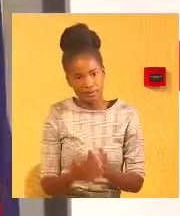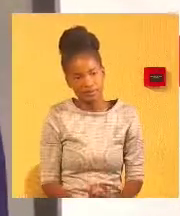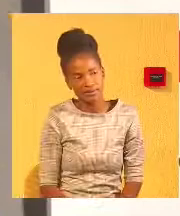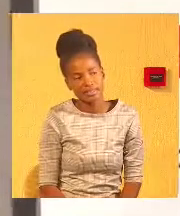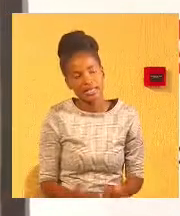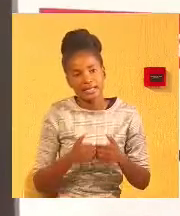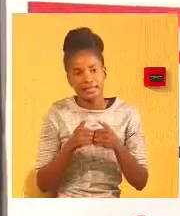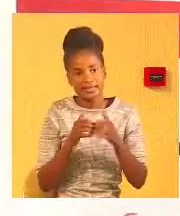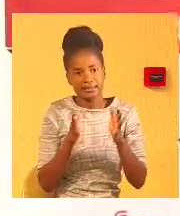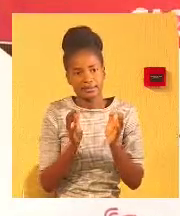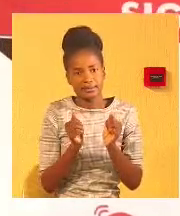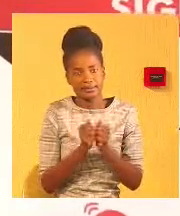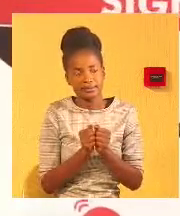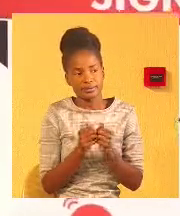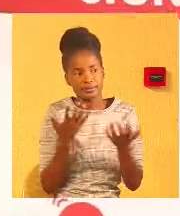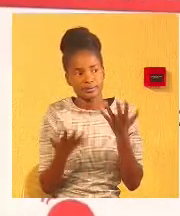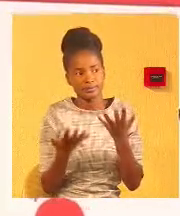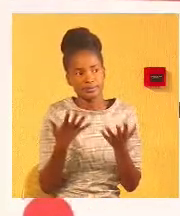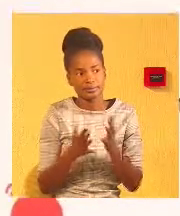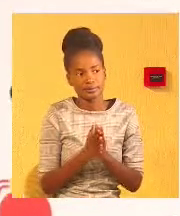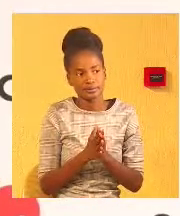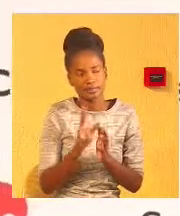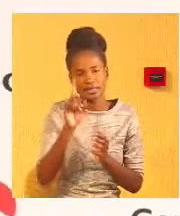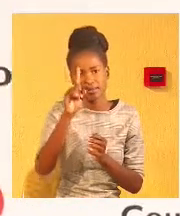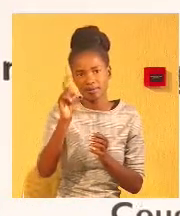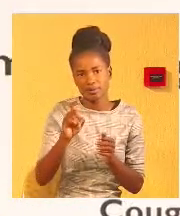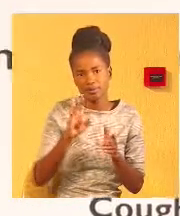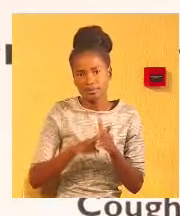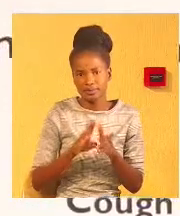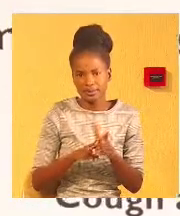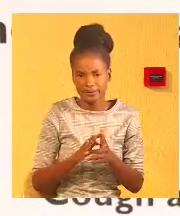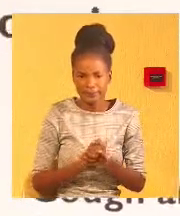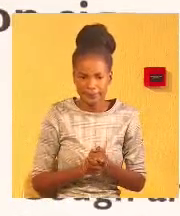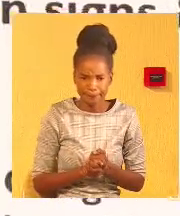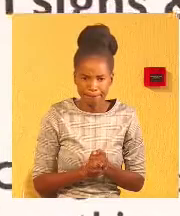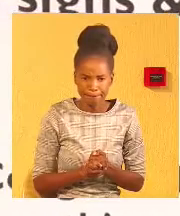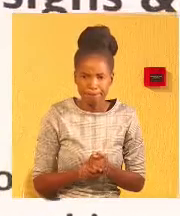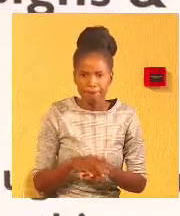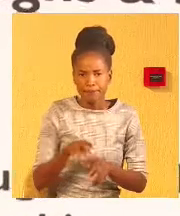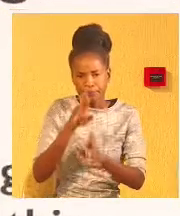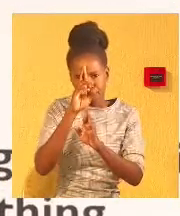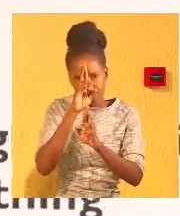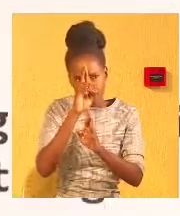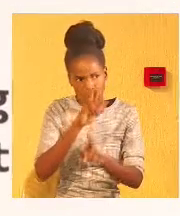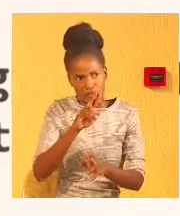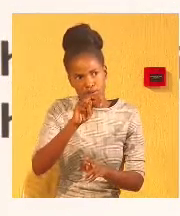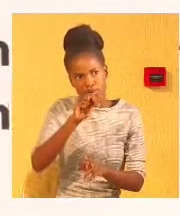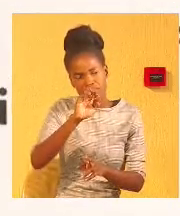me start by maybe referring to the question of Honorable Nekongo